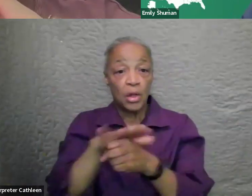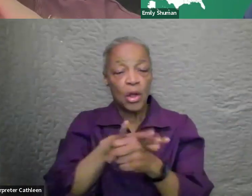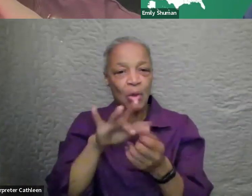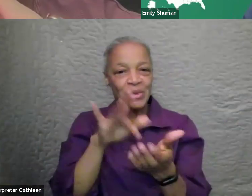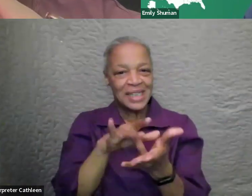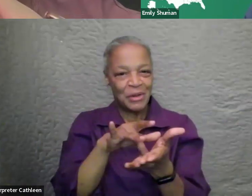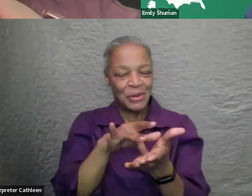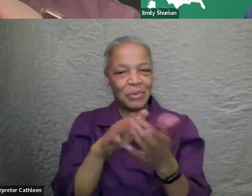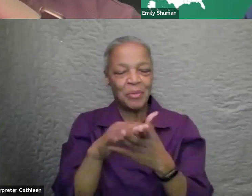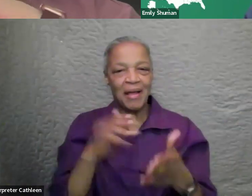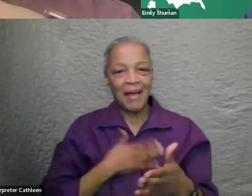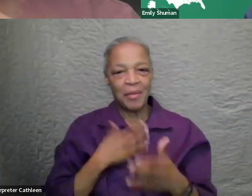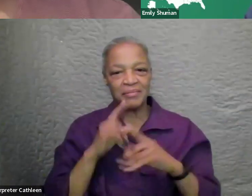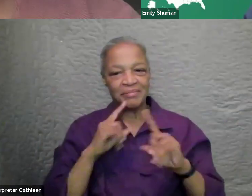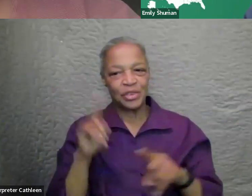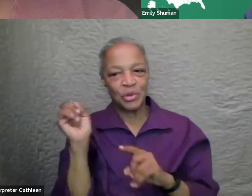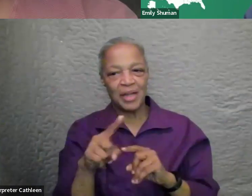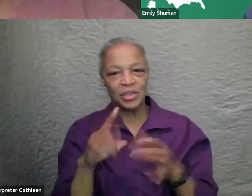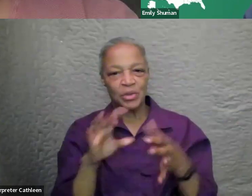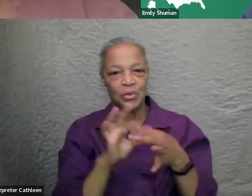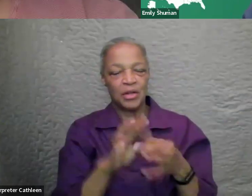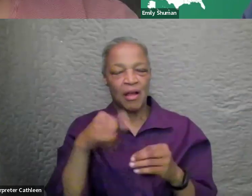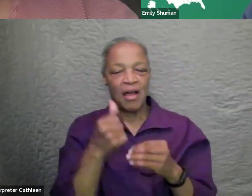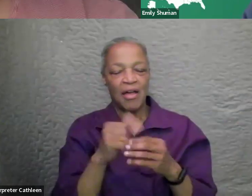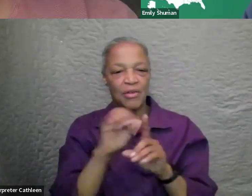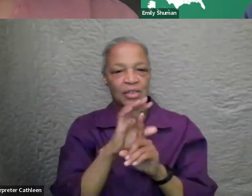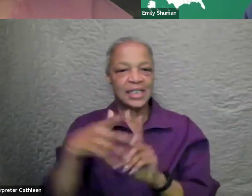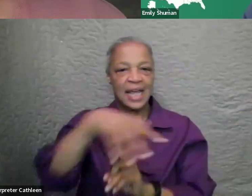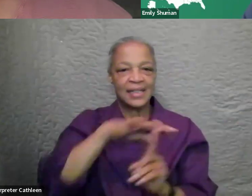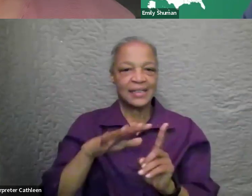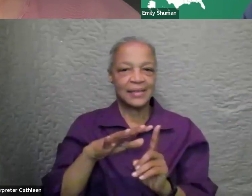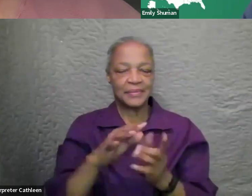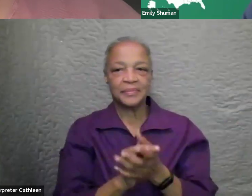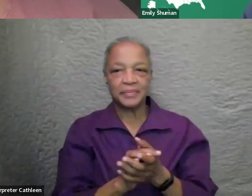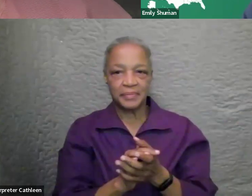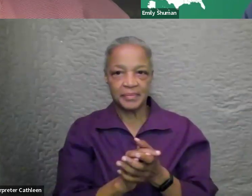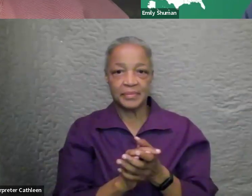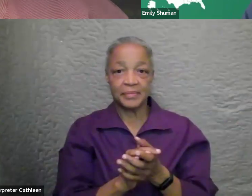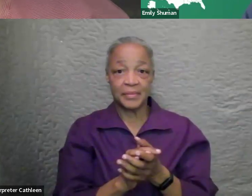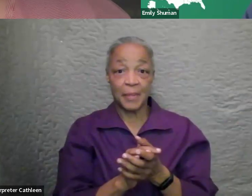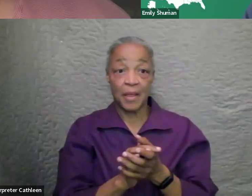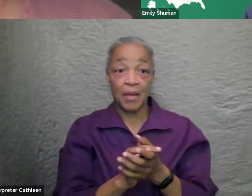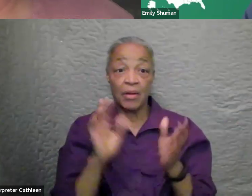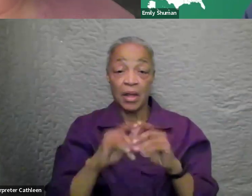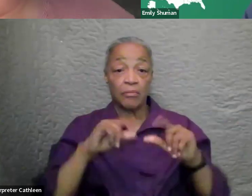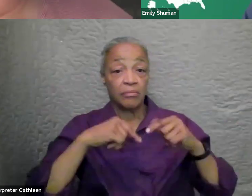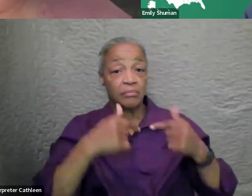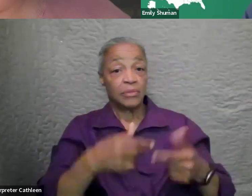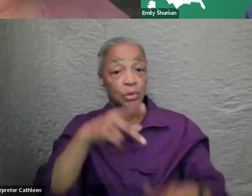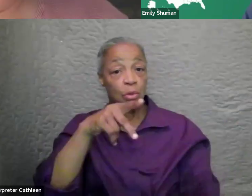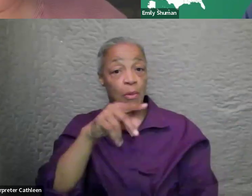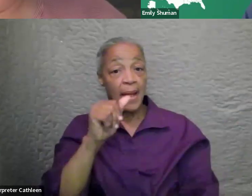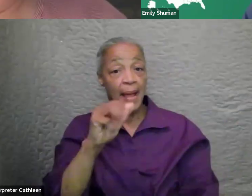be more than happy to answer those questions related to other settings. So with that, I'll turn it back over to